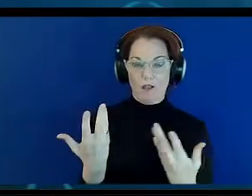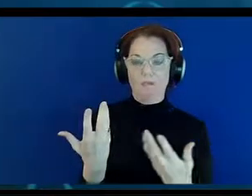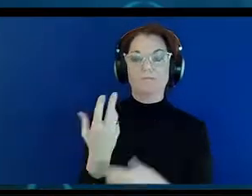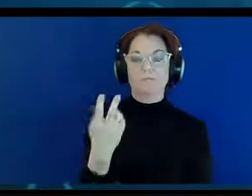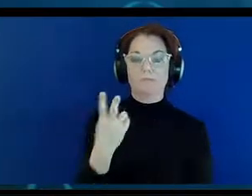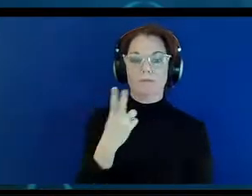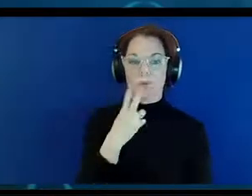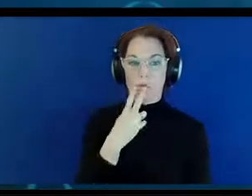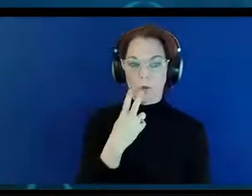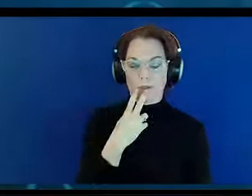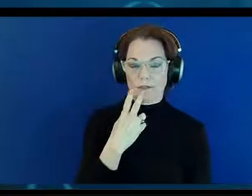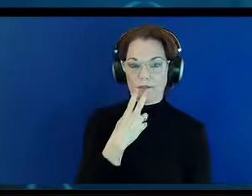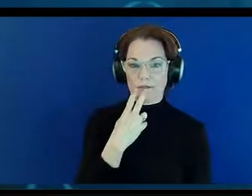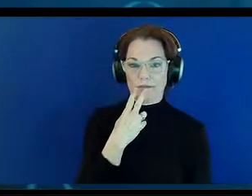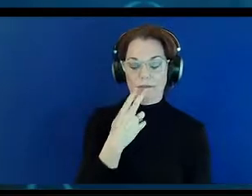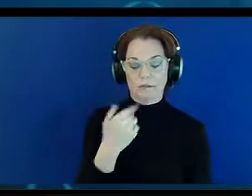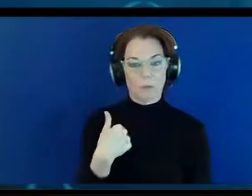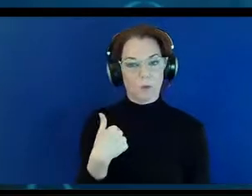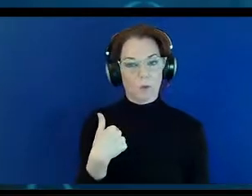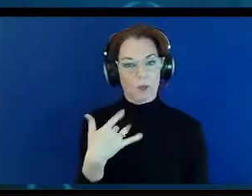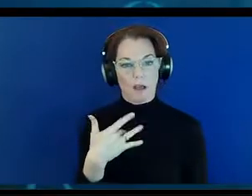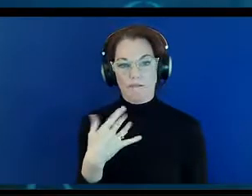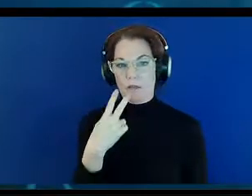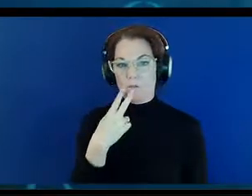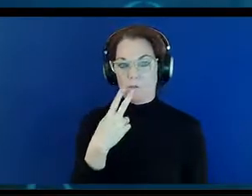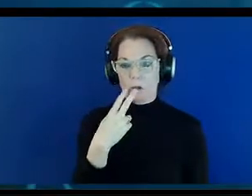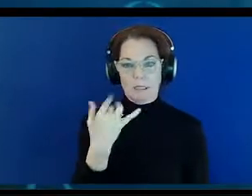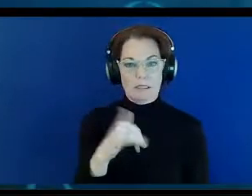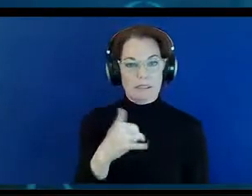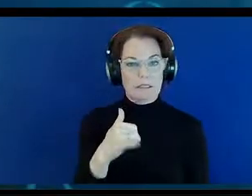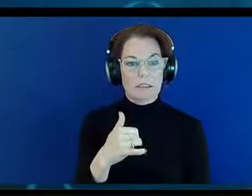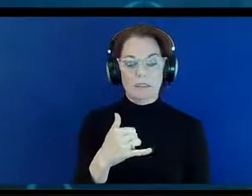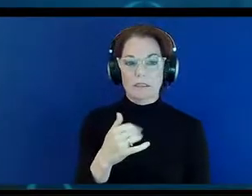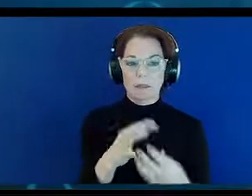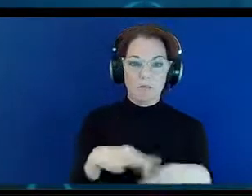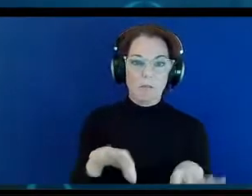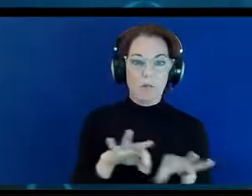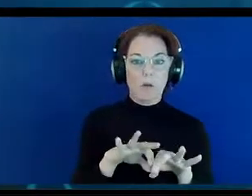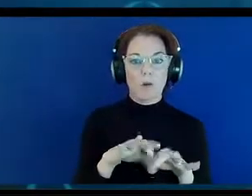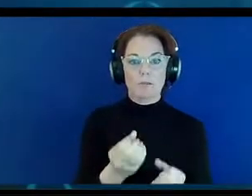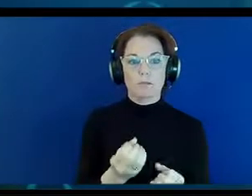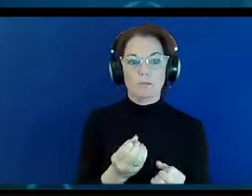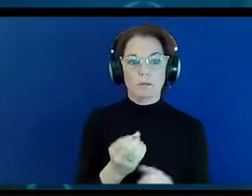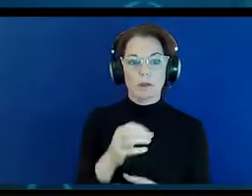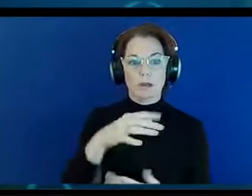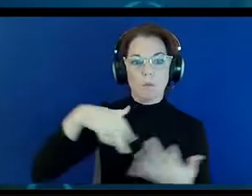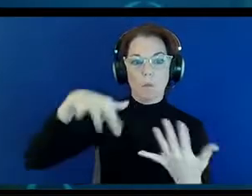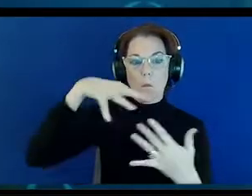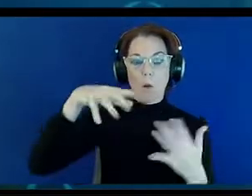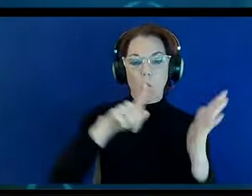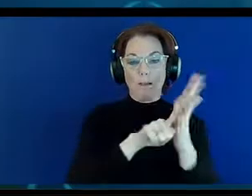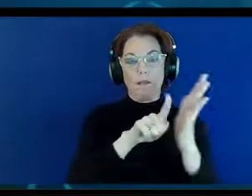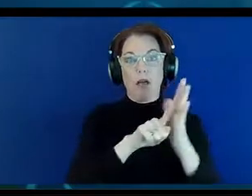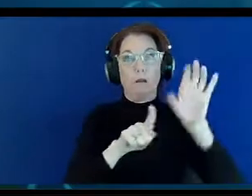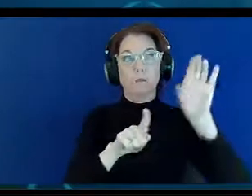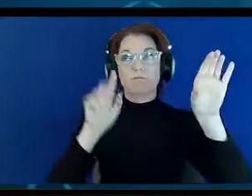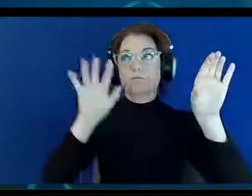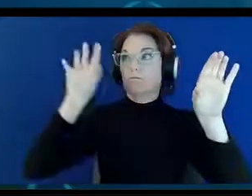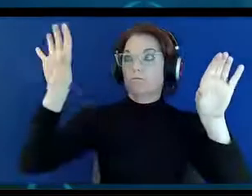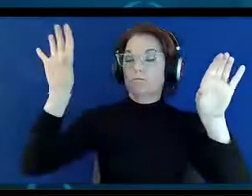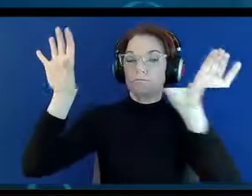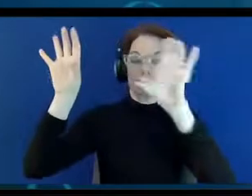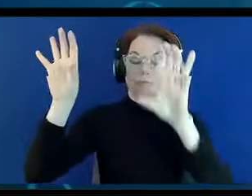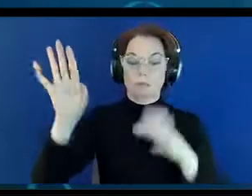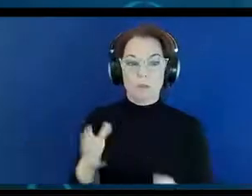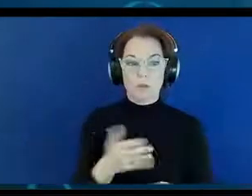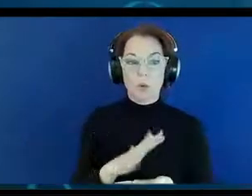cessation, I think, is critical here, ensuring that there are smoke alarms, battery operated, ensuring that there's cooking safety, space